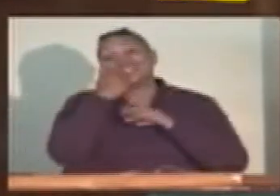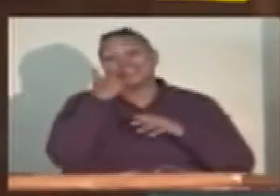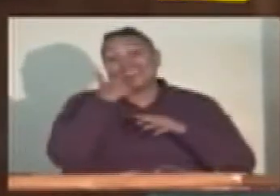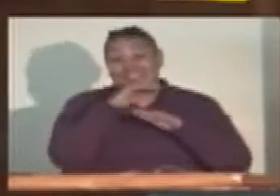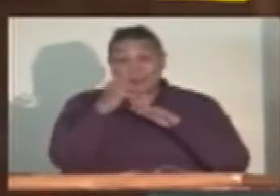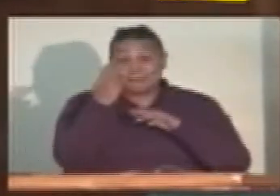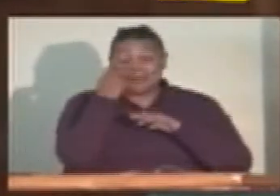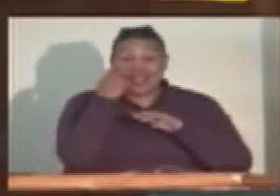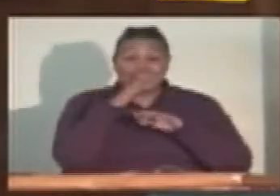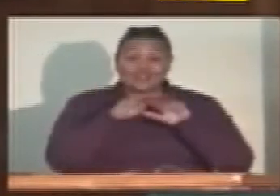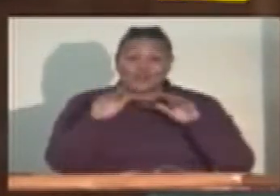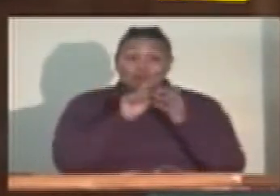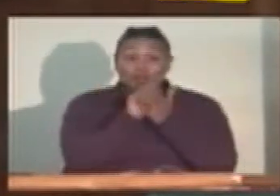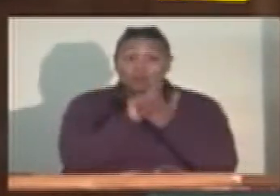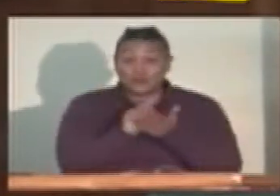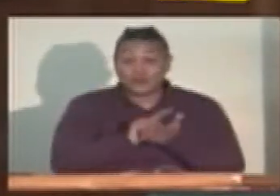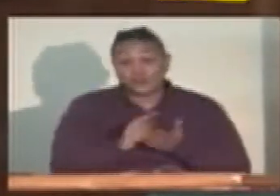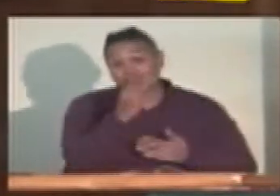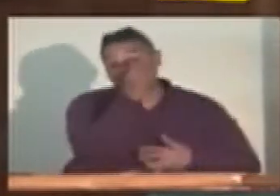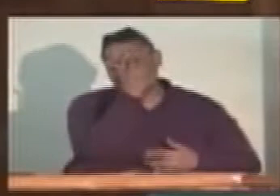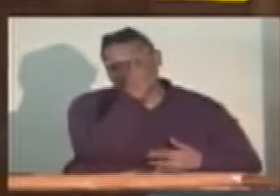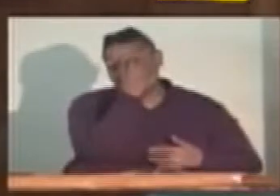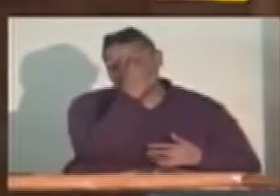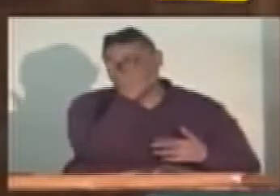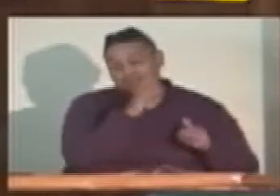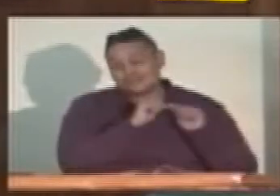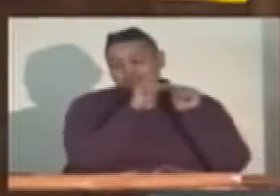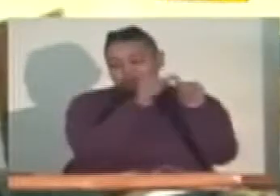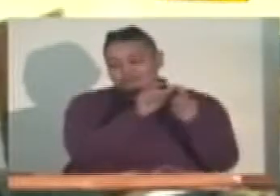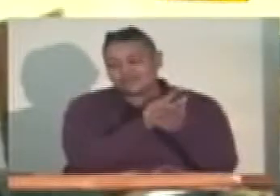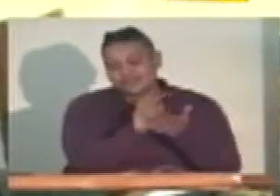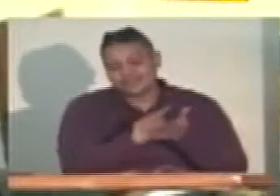this one has been turned on weeks after weeks, week after week.